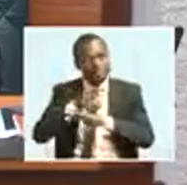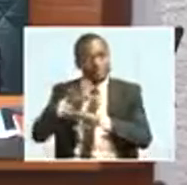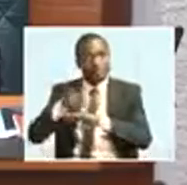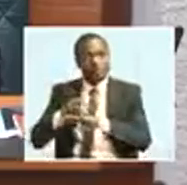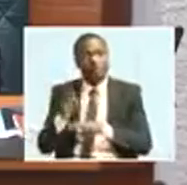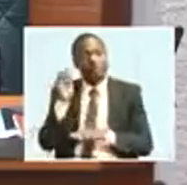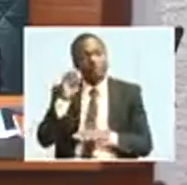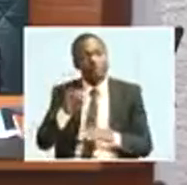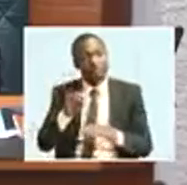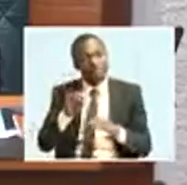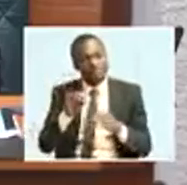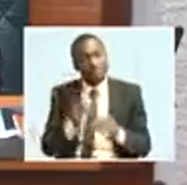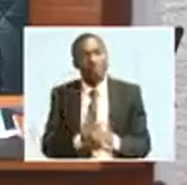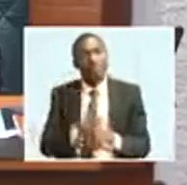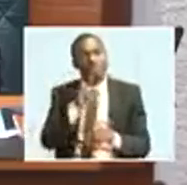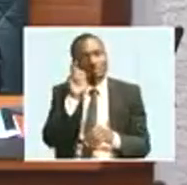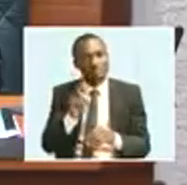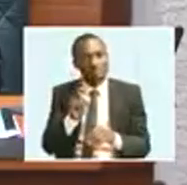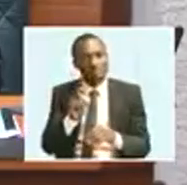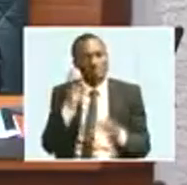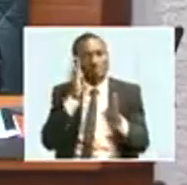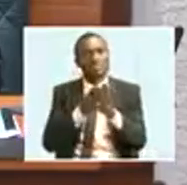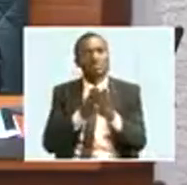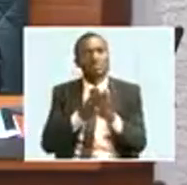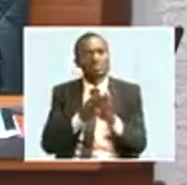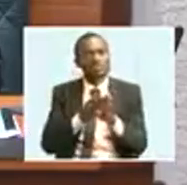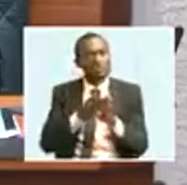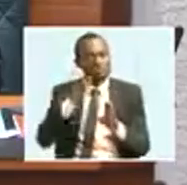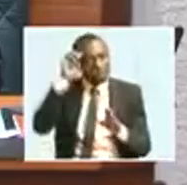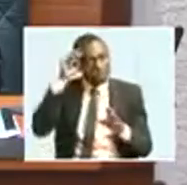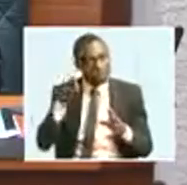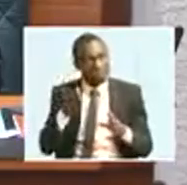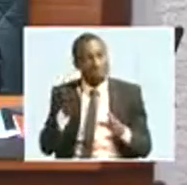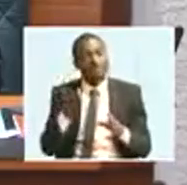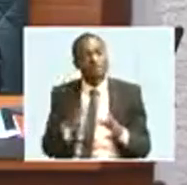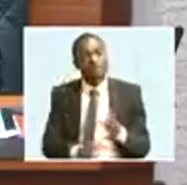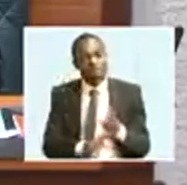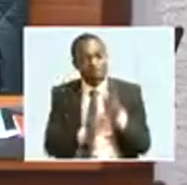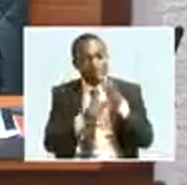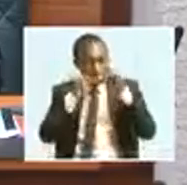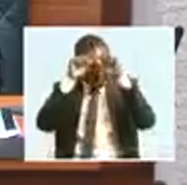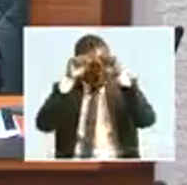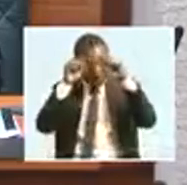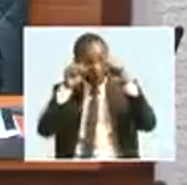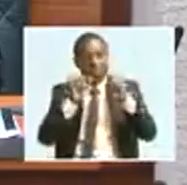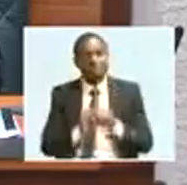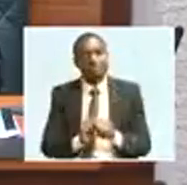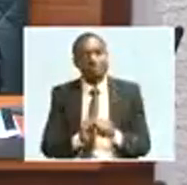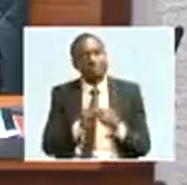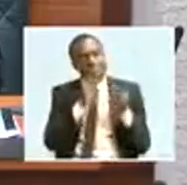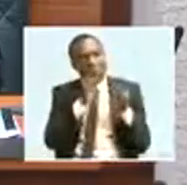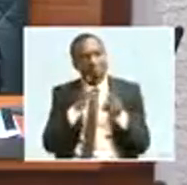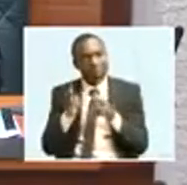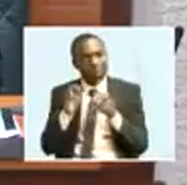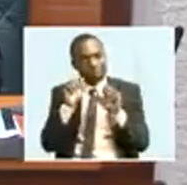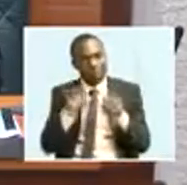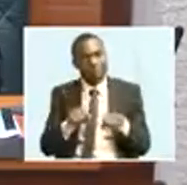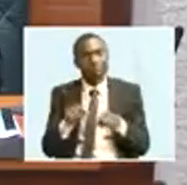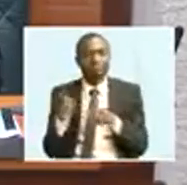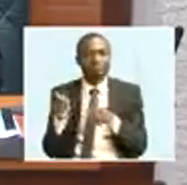appropriate question directed to the respective minister or her honour the Vice President so that an appropriate answer